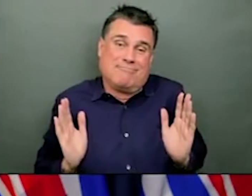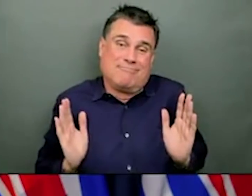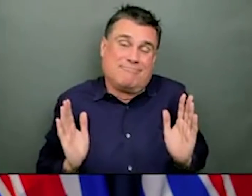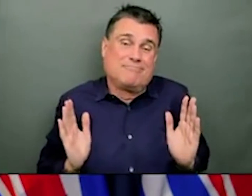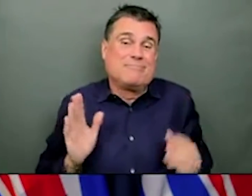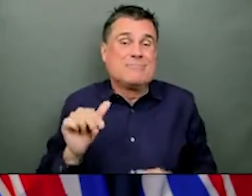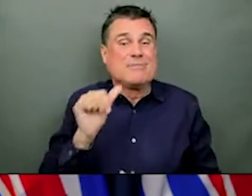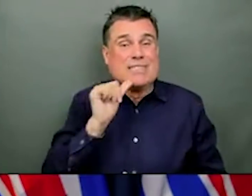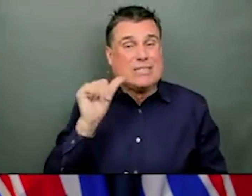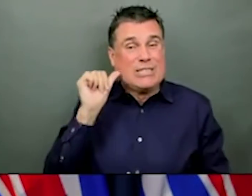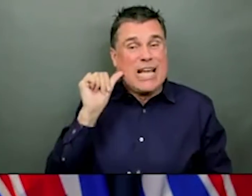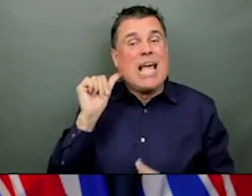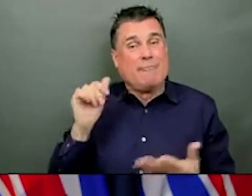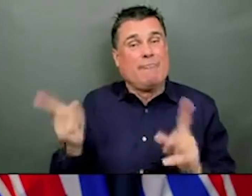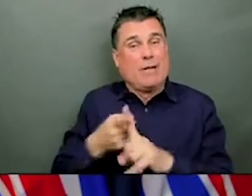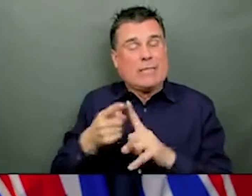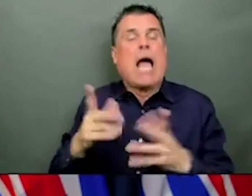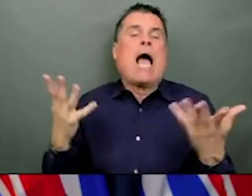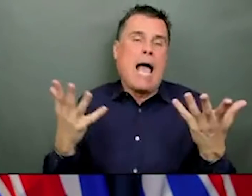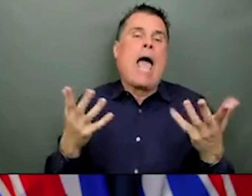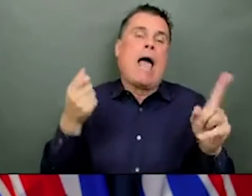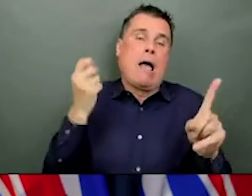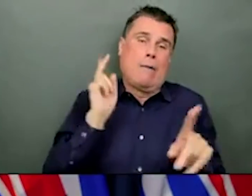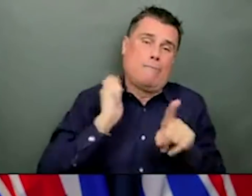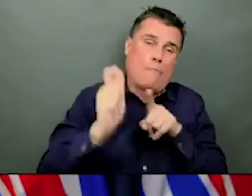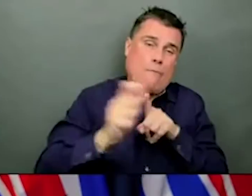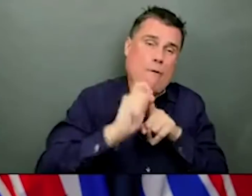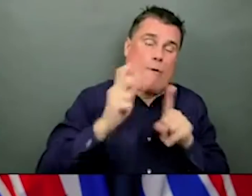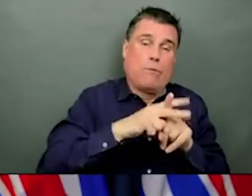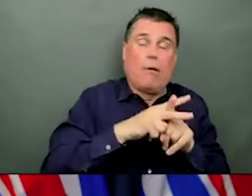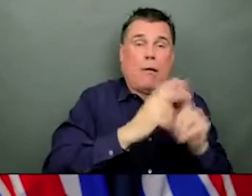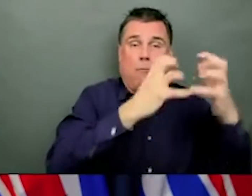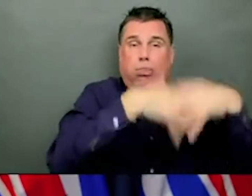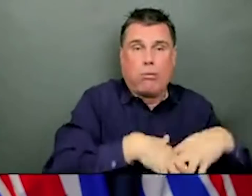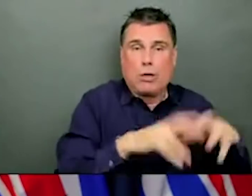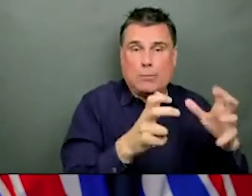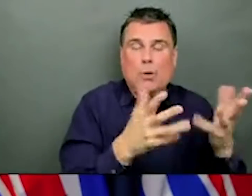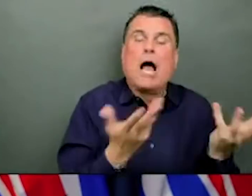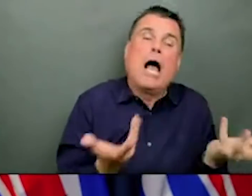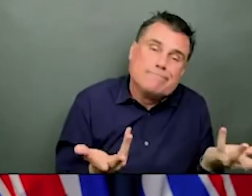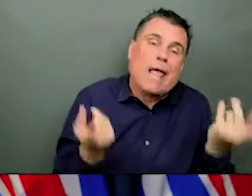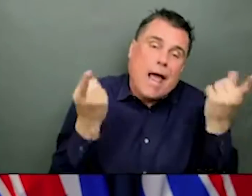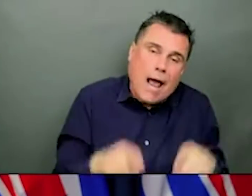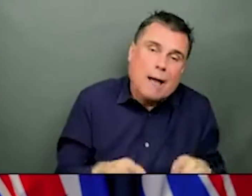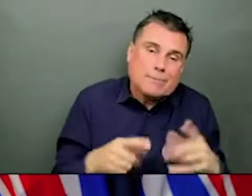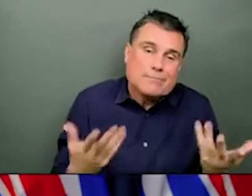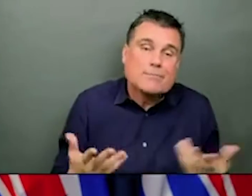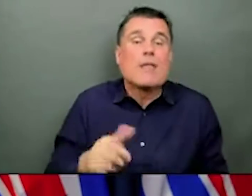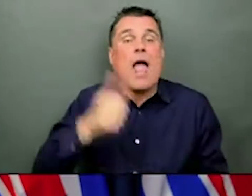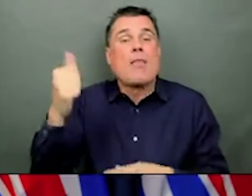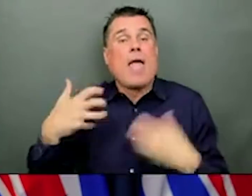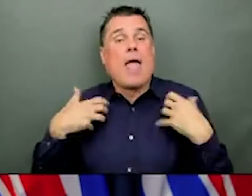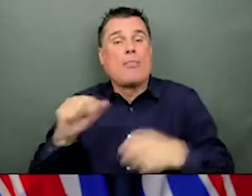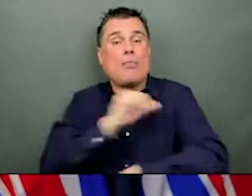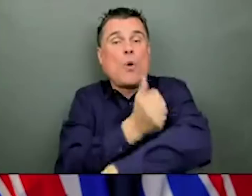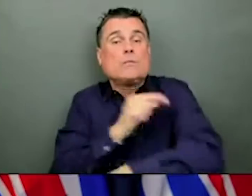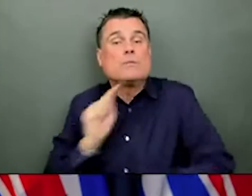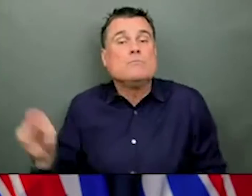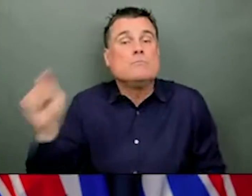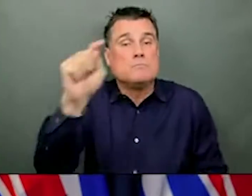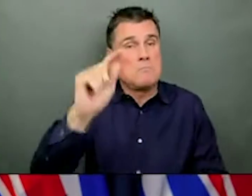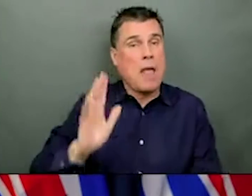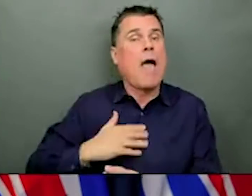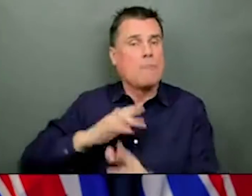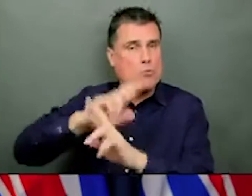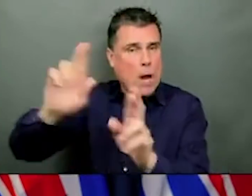British Columbia, other health authorities had contingency plans that weren't in place in Vancouver Coastal. They will be in the next number of